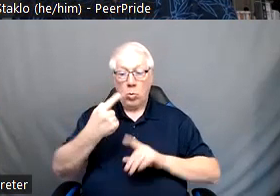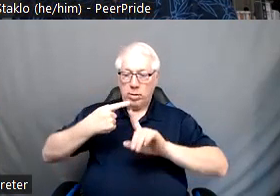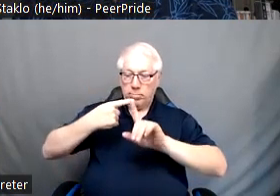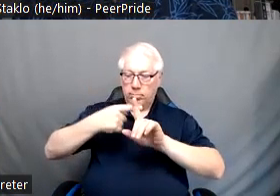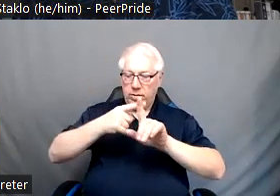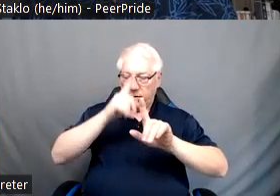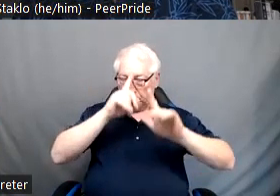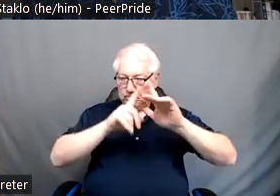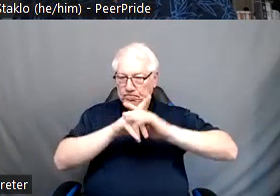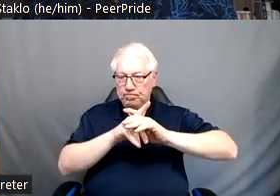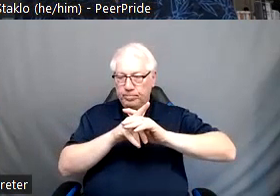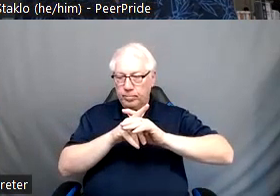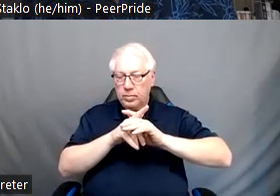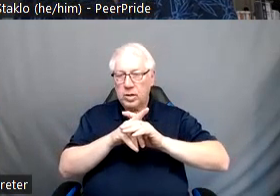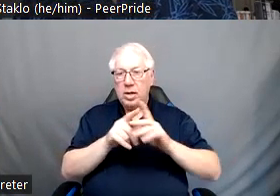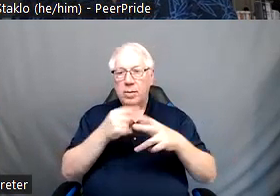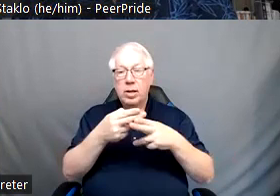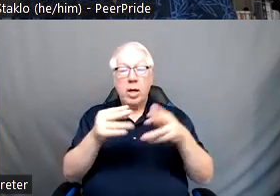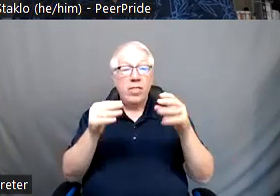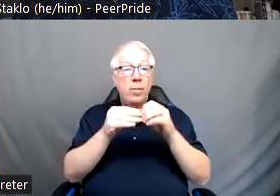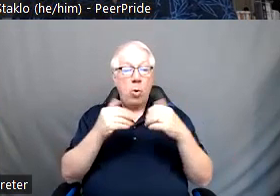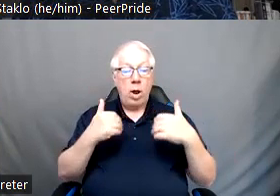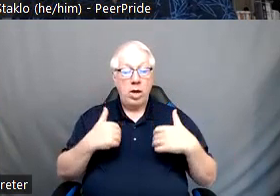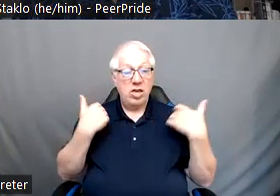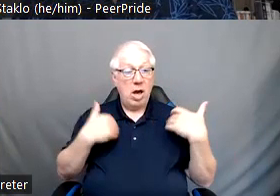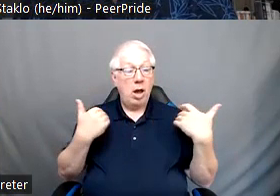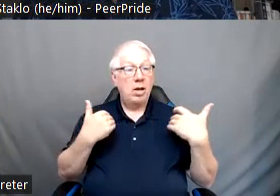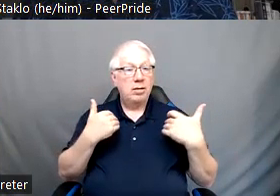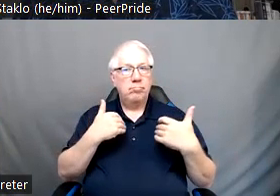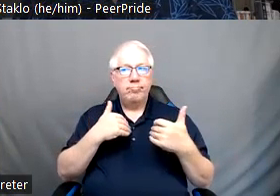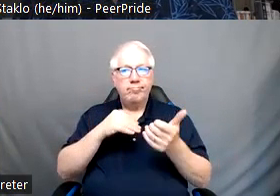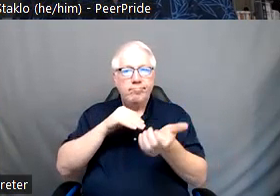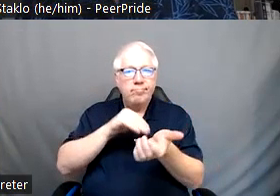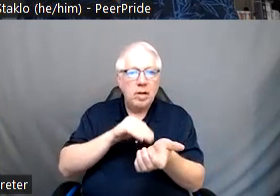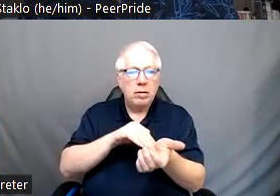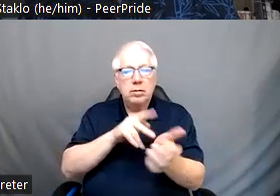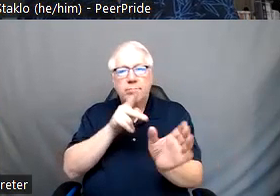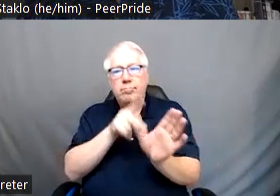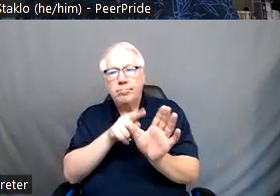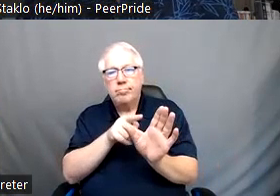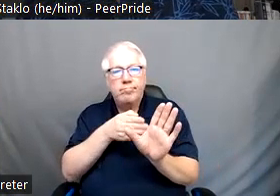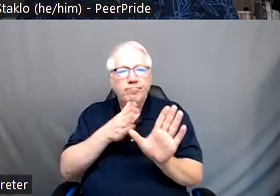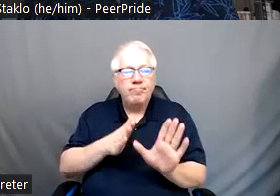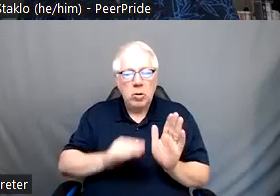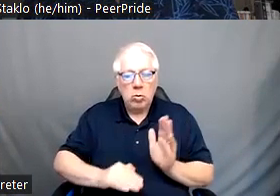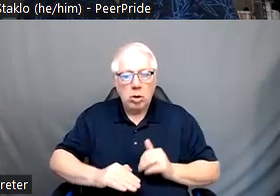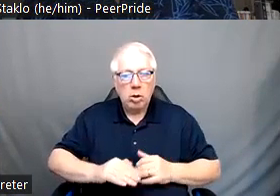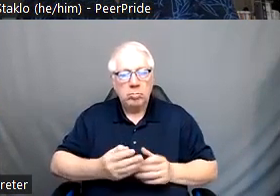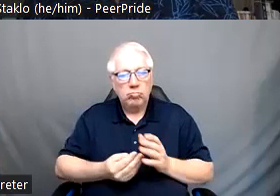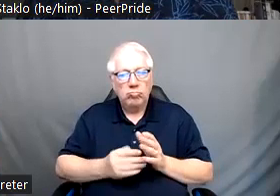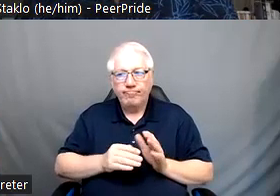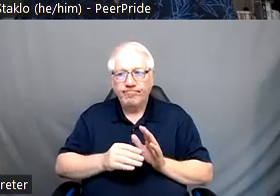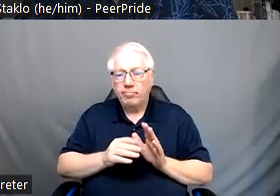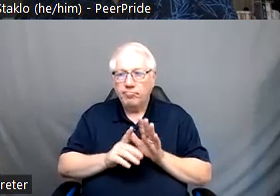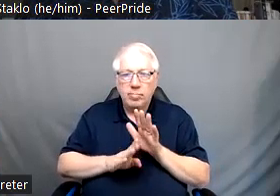think of is that, as I mentioned, there are more young clinicians who are coming up who are interested in this care and are more confident. And